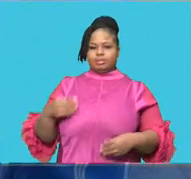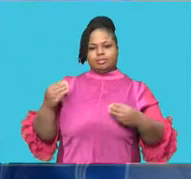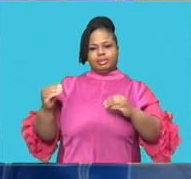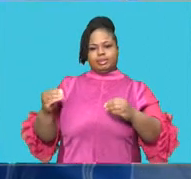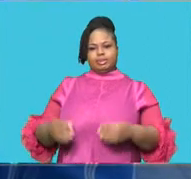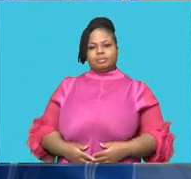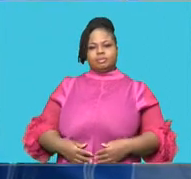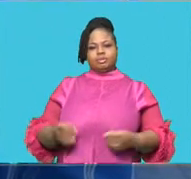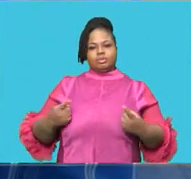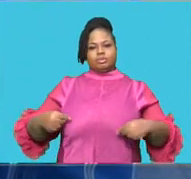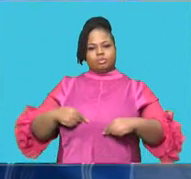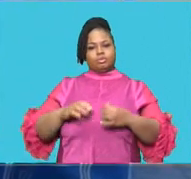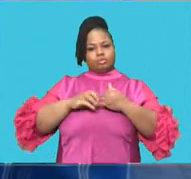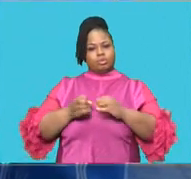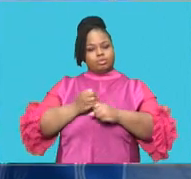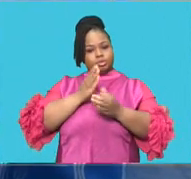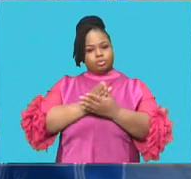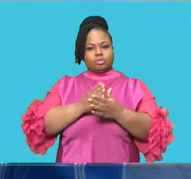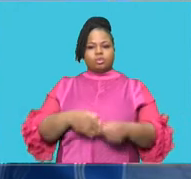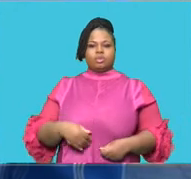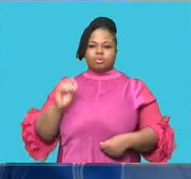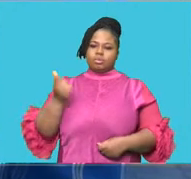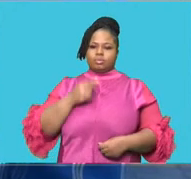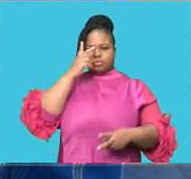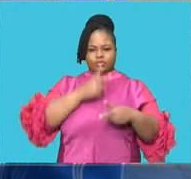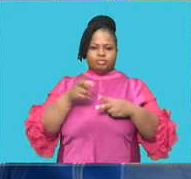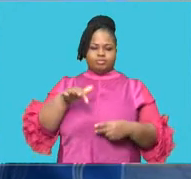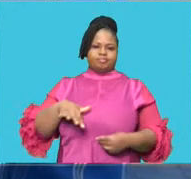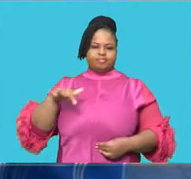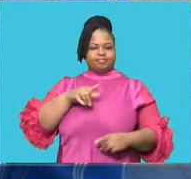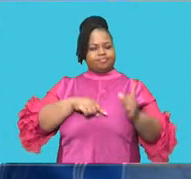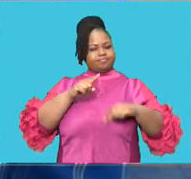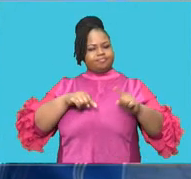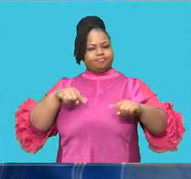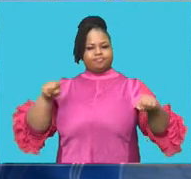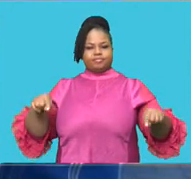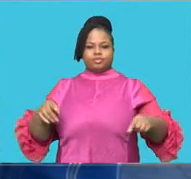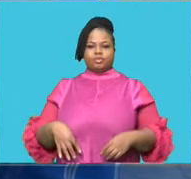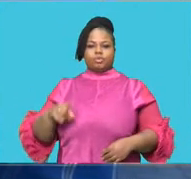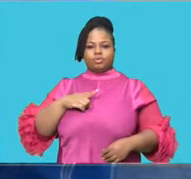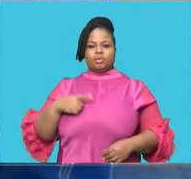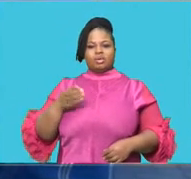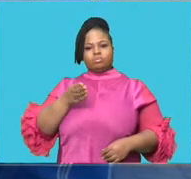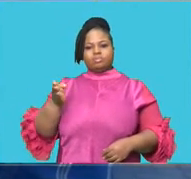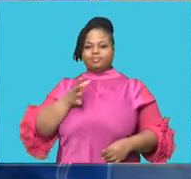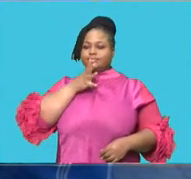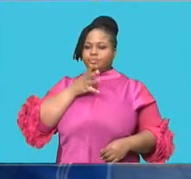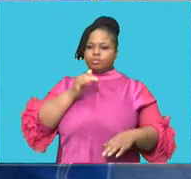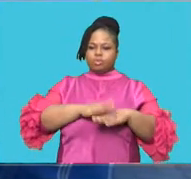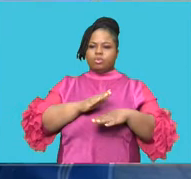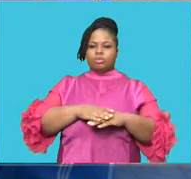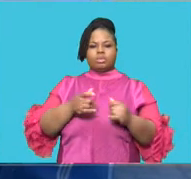and we are trying to ensure that we cover all professional areas which are in demand in the market To ensure that